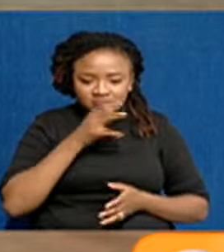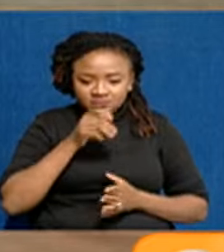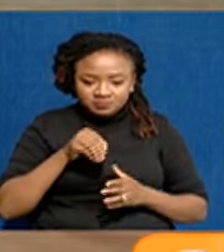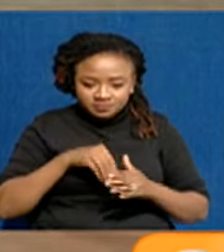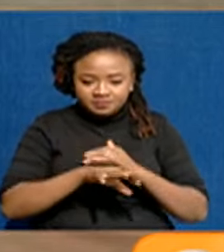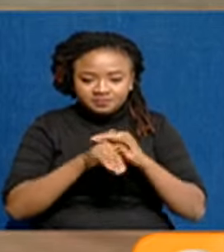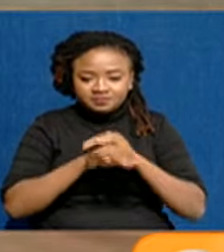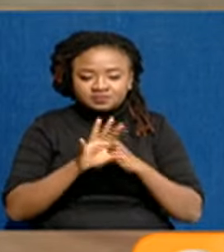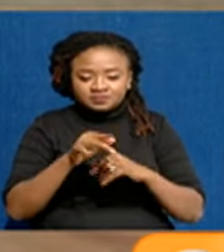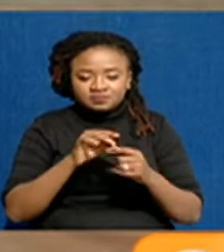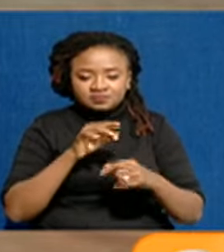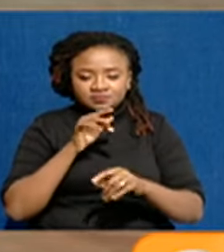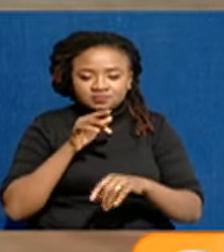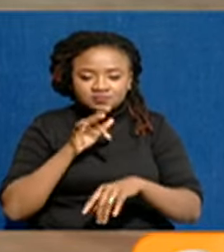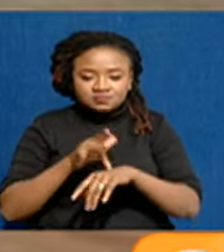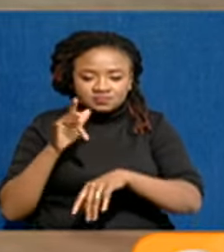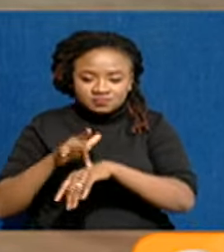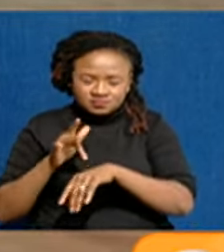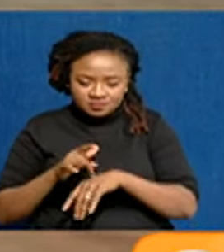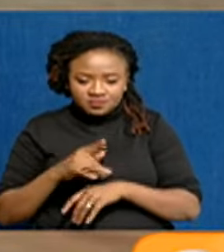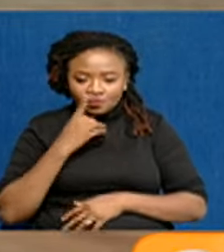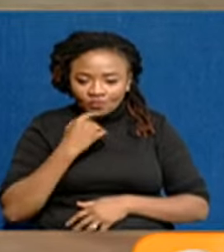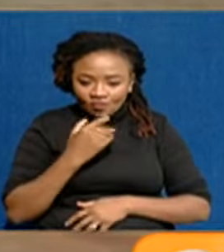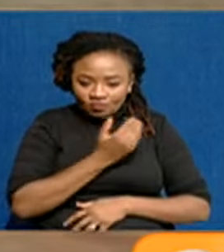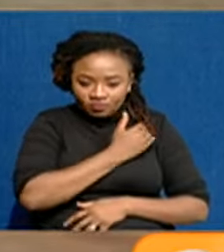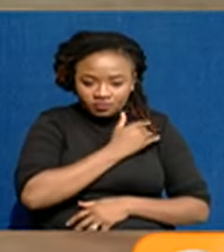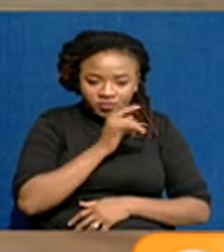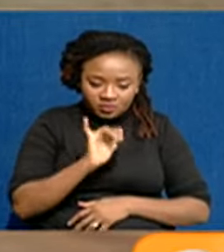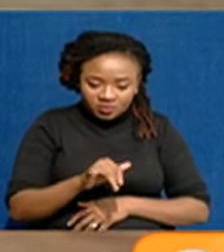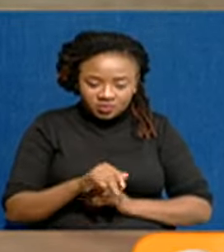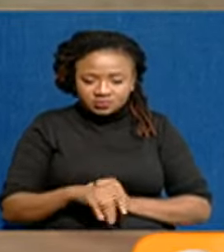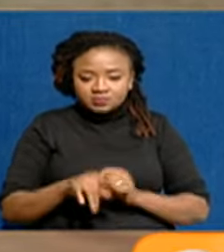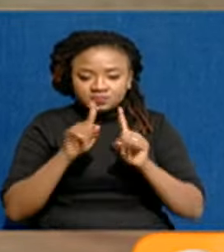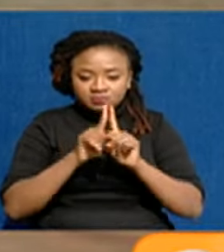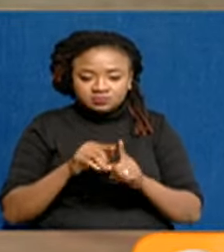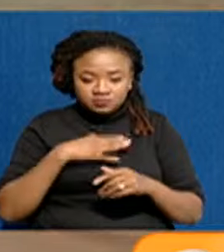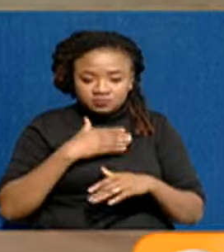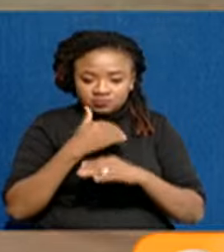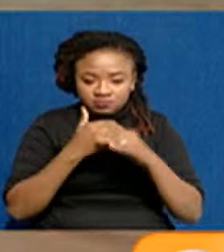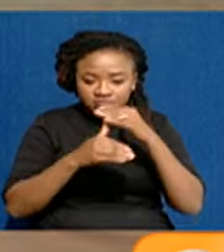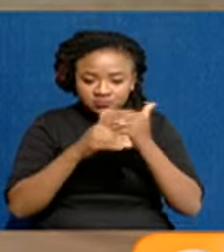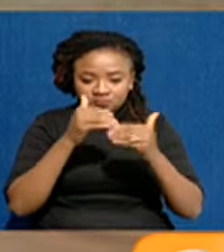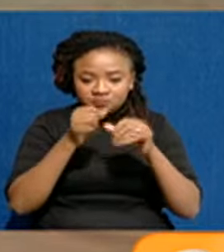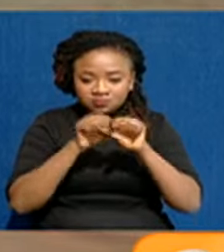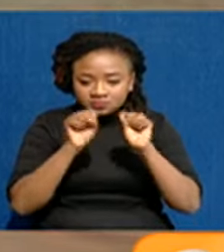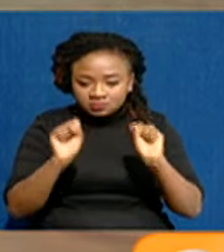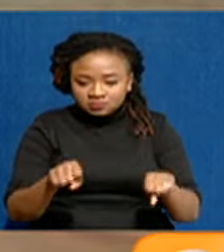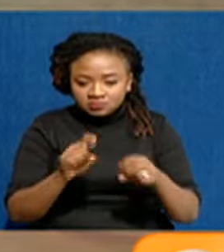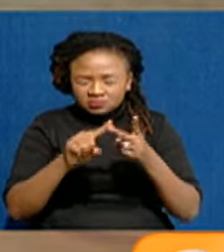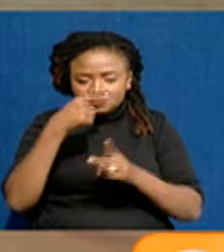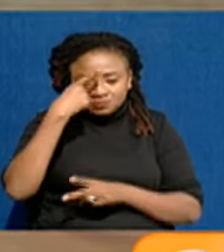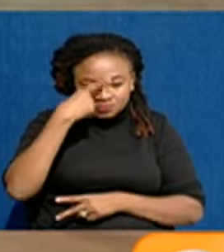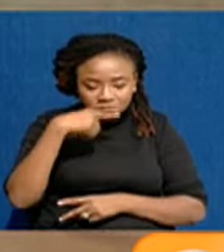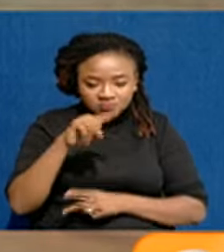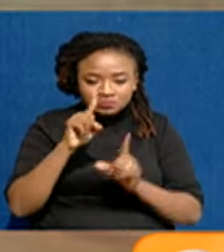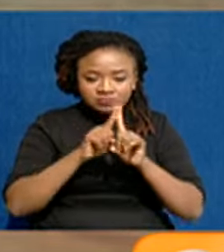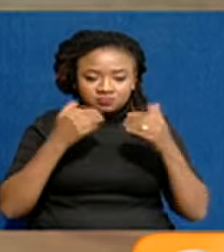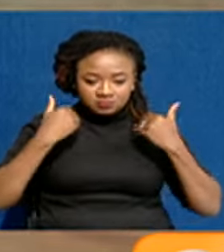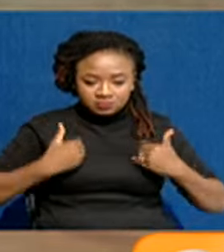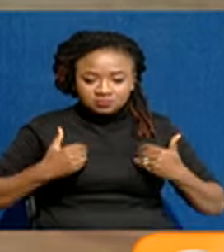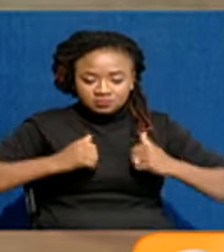So, and then also our infrastructural systems, policies, and I'm very happy I